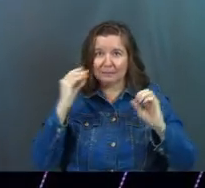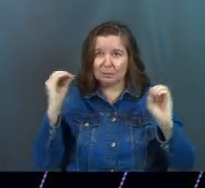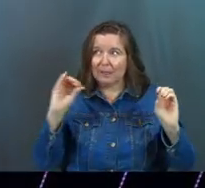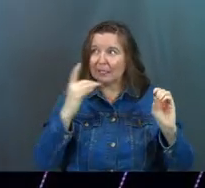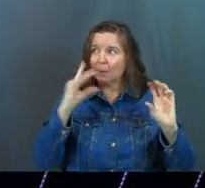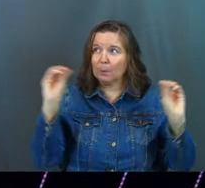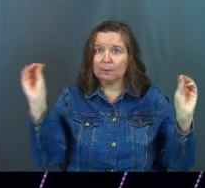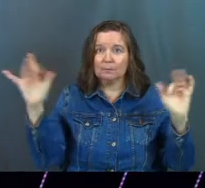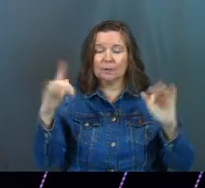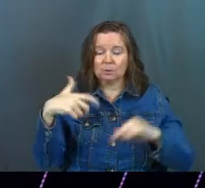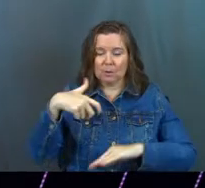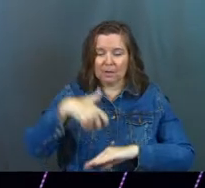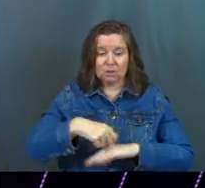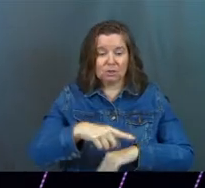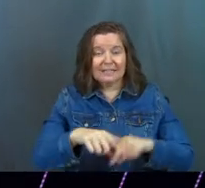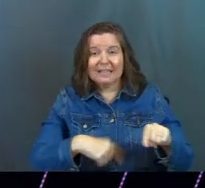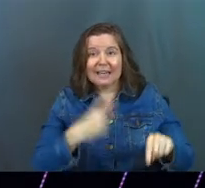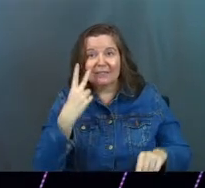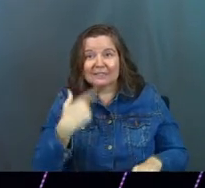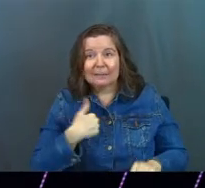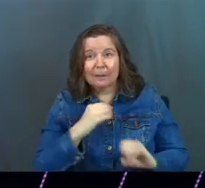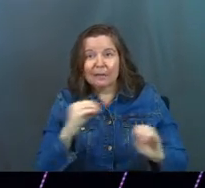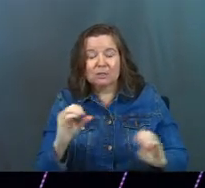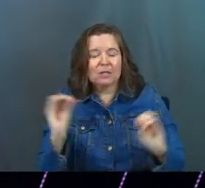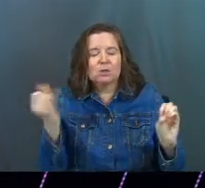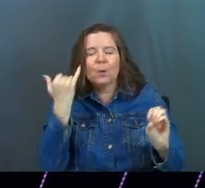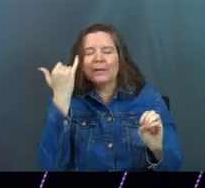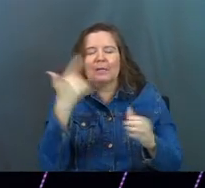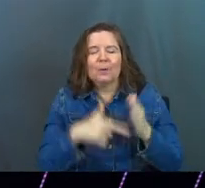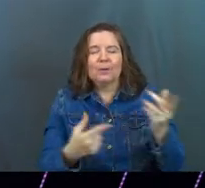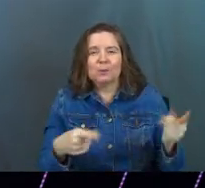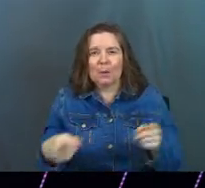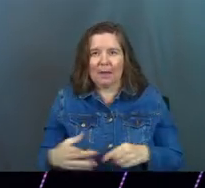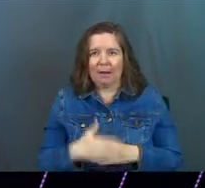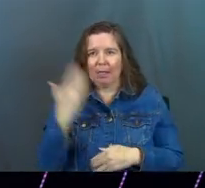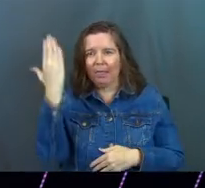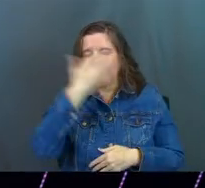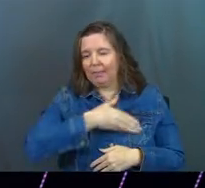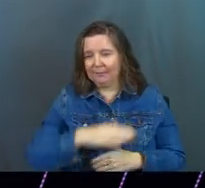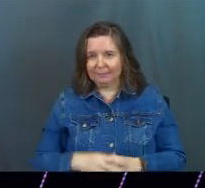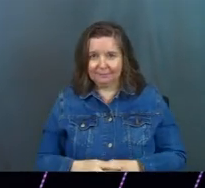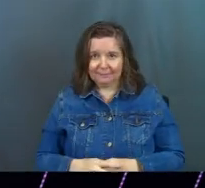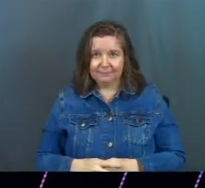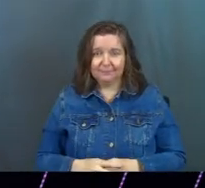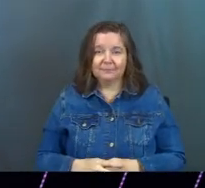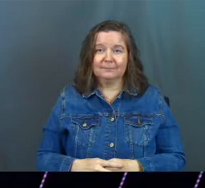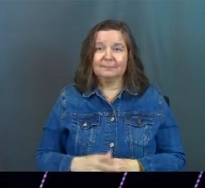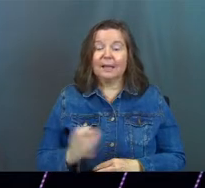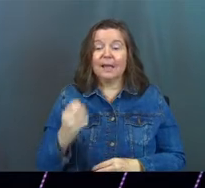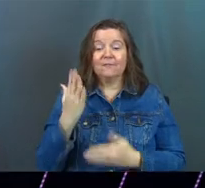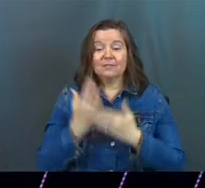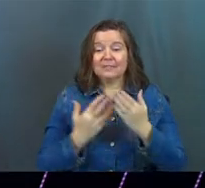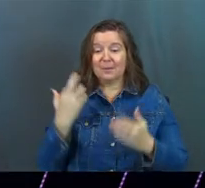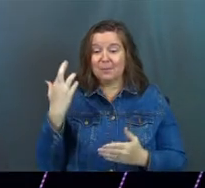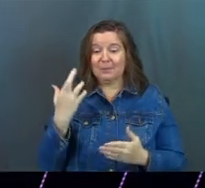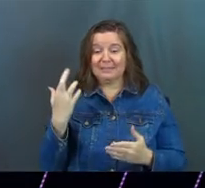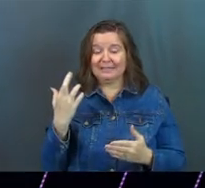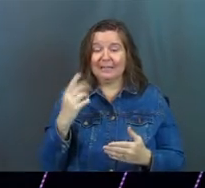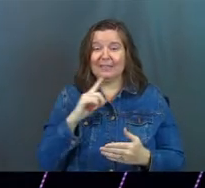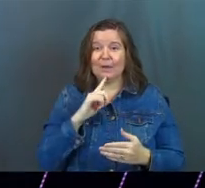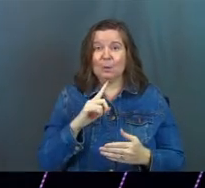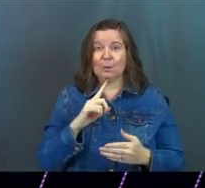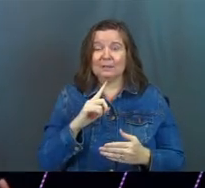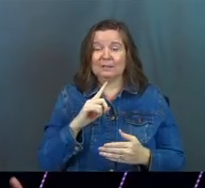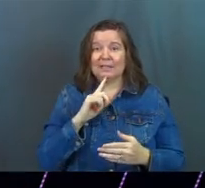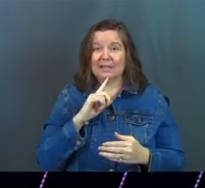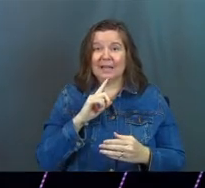And when I go down on one knee, she can't even see me. She has no idea what's going on. And for some reason, there